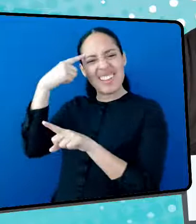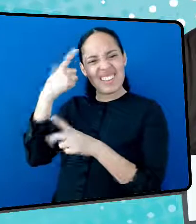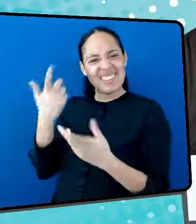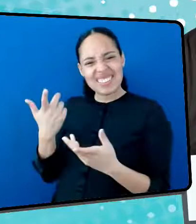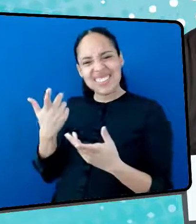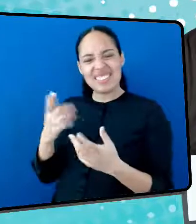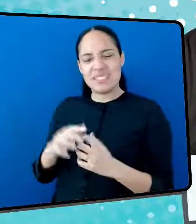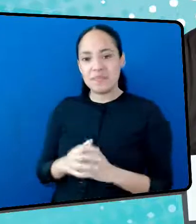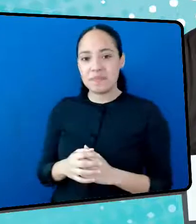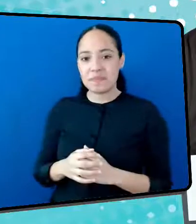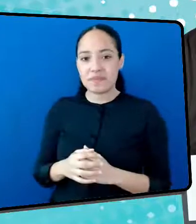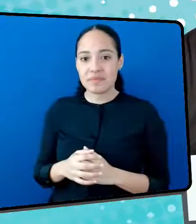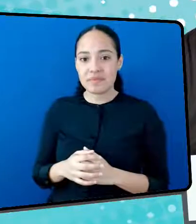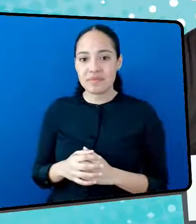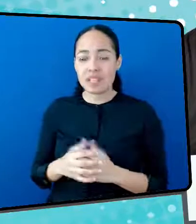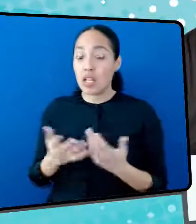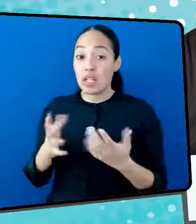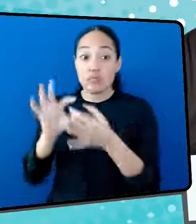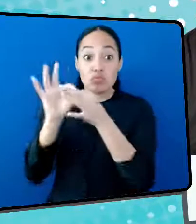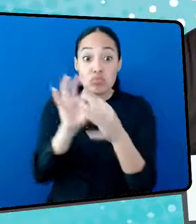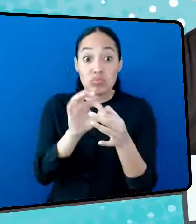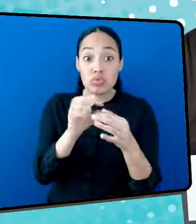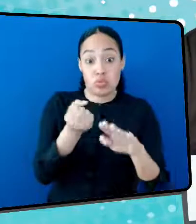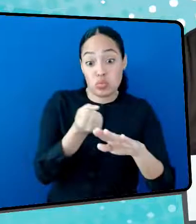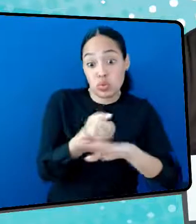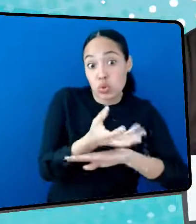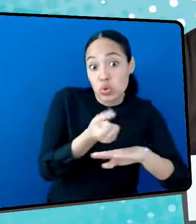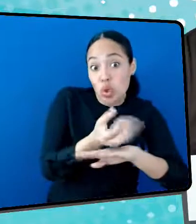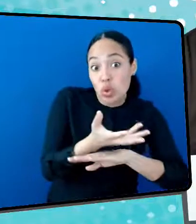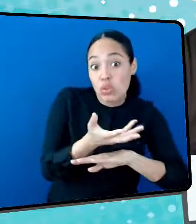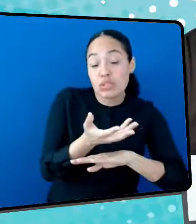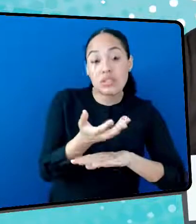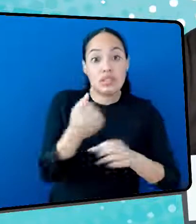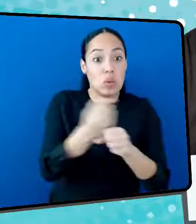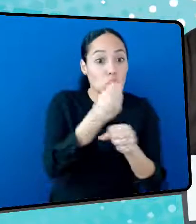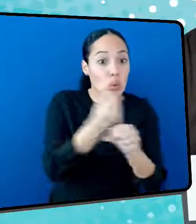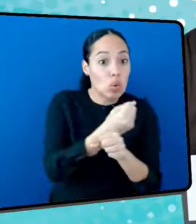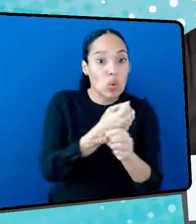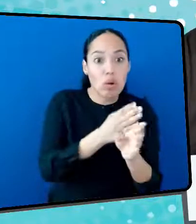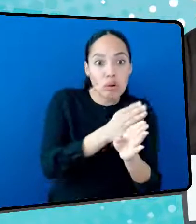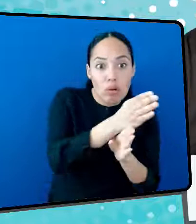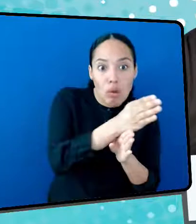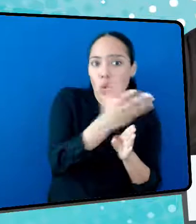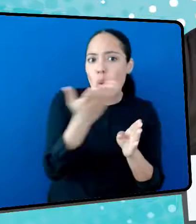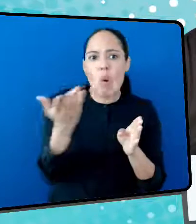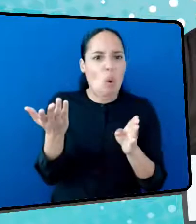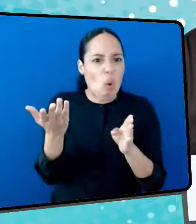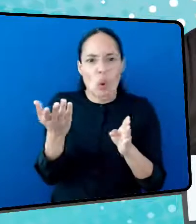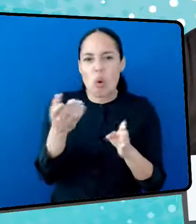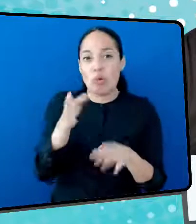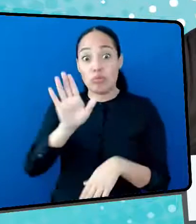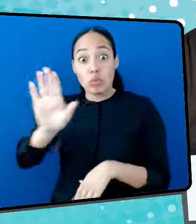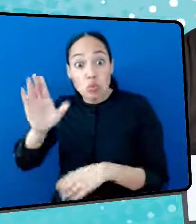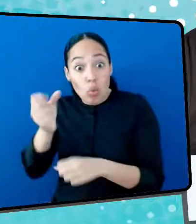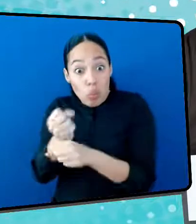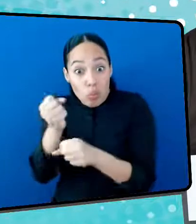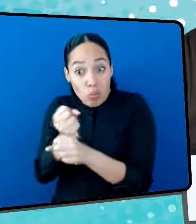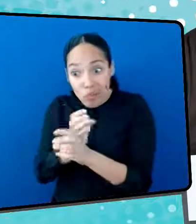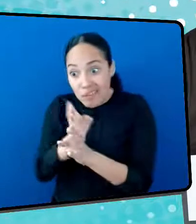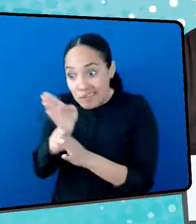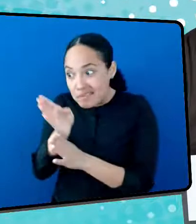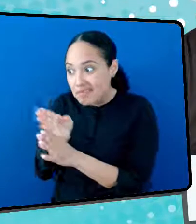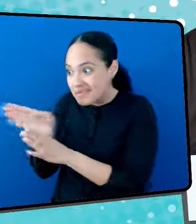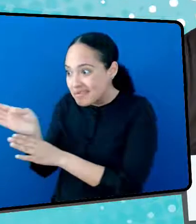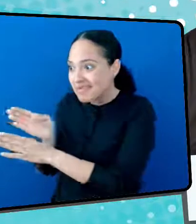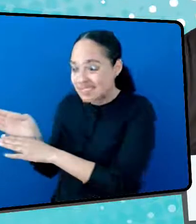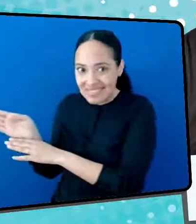Whether it's in consultancy where they have to turn their hand to any technology that they're asked to, sort of thing, and expectations and stuff like